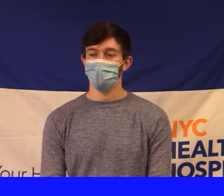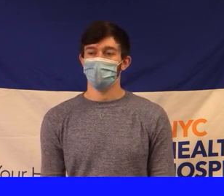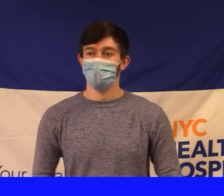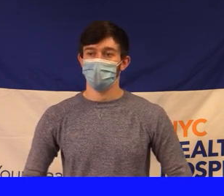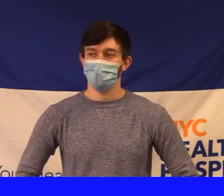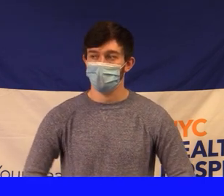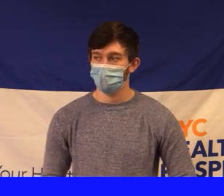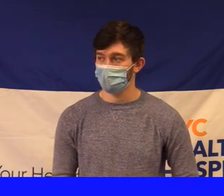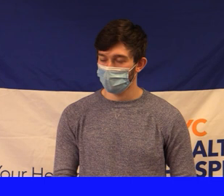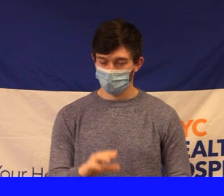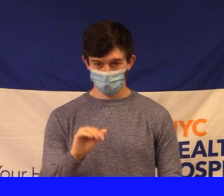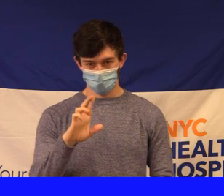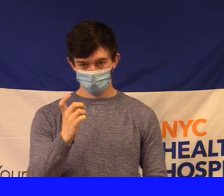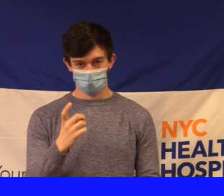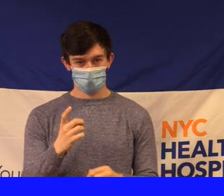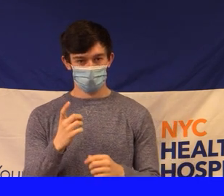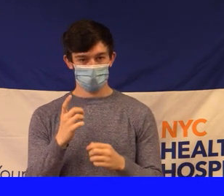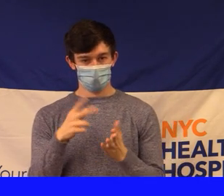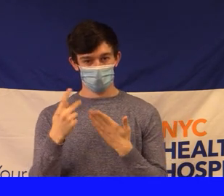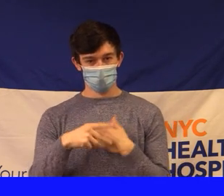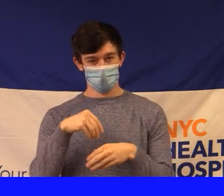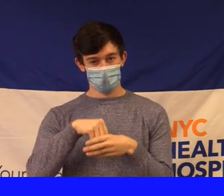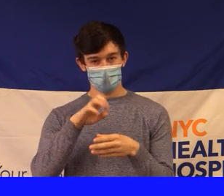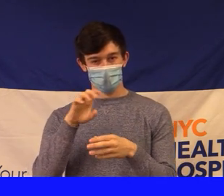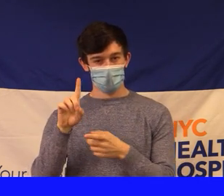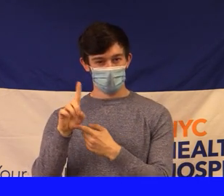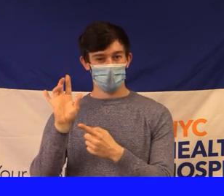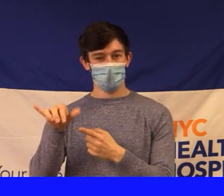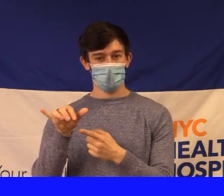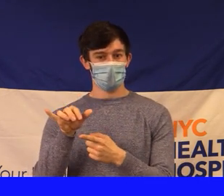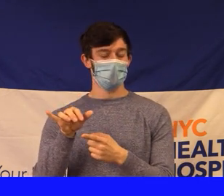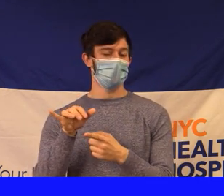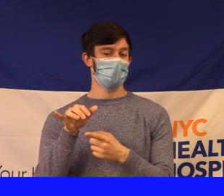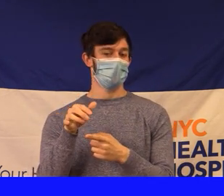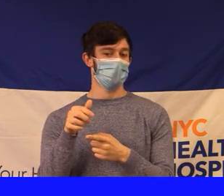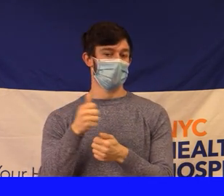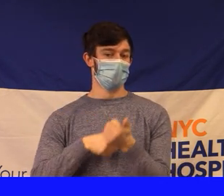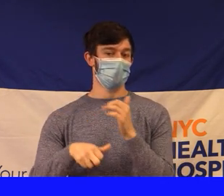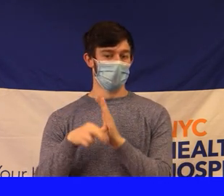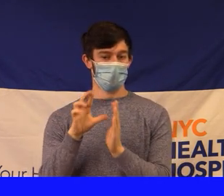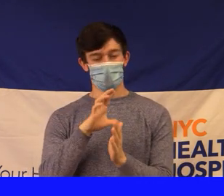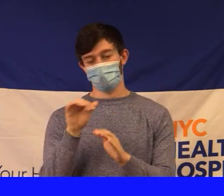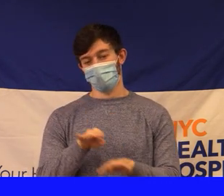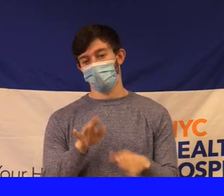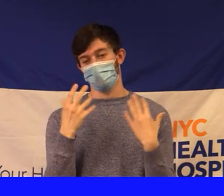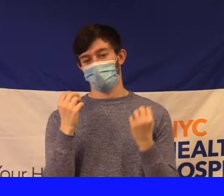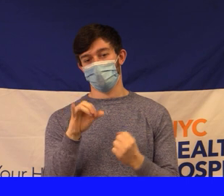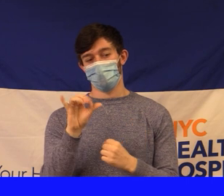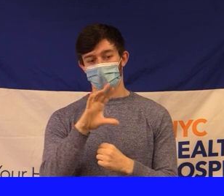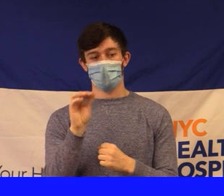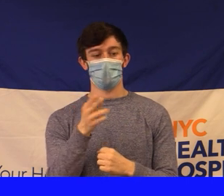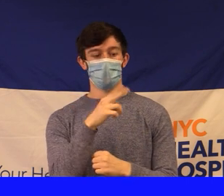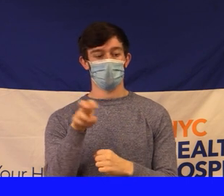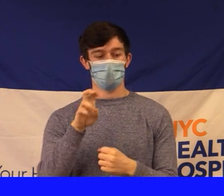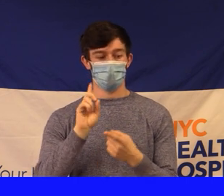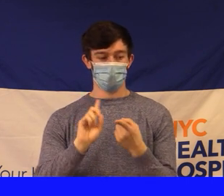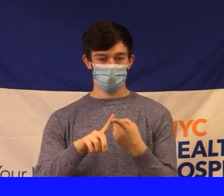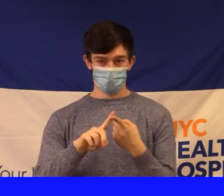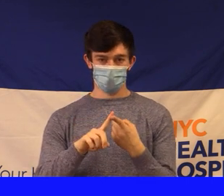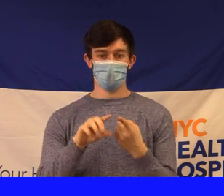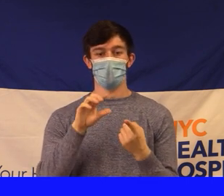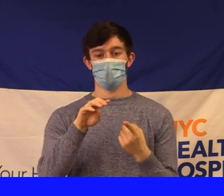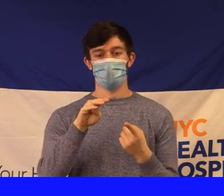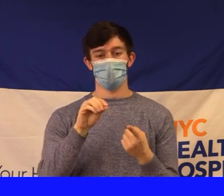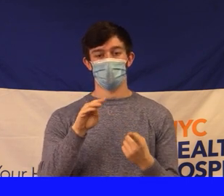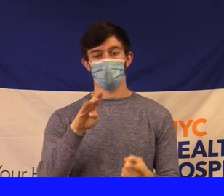prescription program in the EDs with primary care, as well as behavioral health, and transition of the mobile